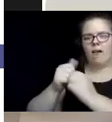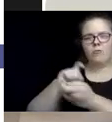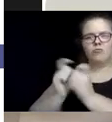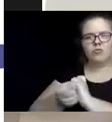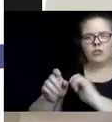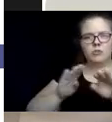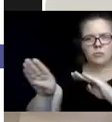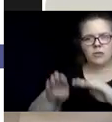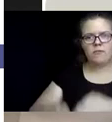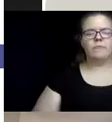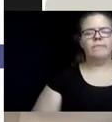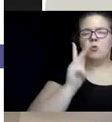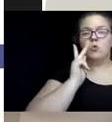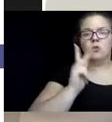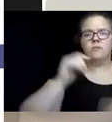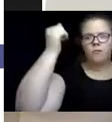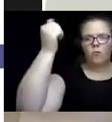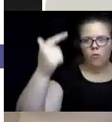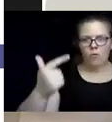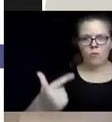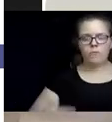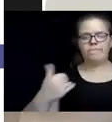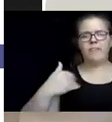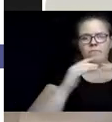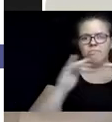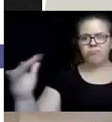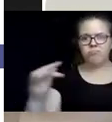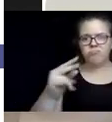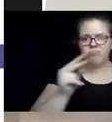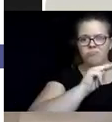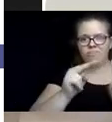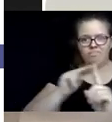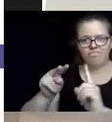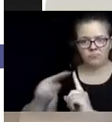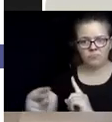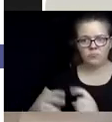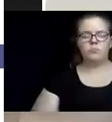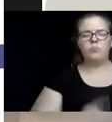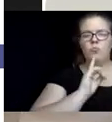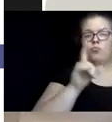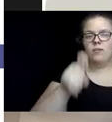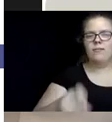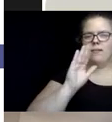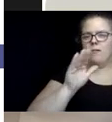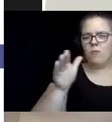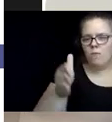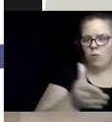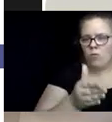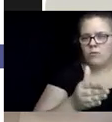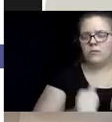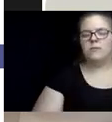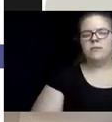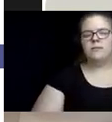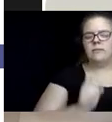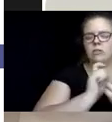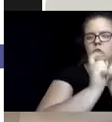So you can see in all of those, there's very different perceptions, and we really need to start focusing in on